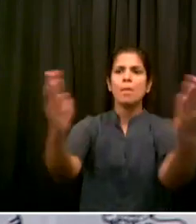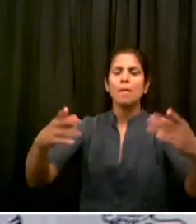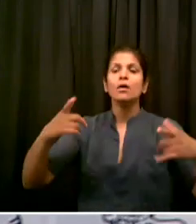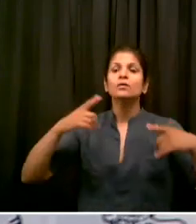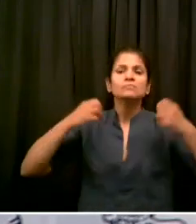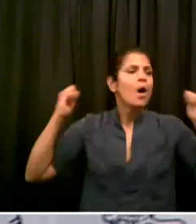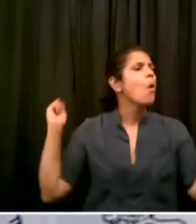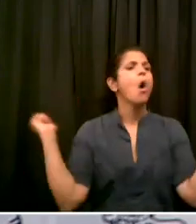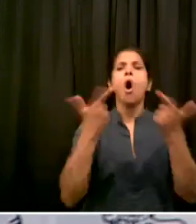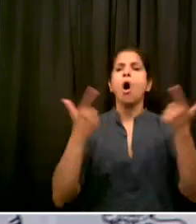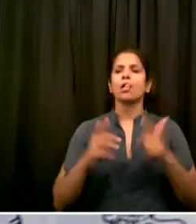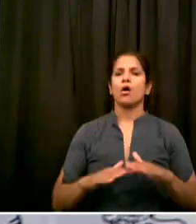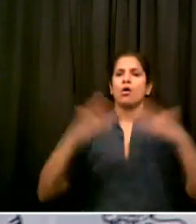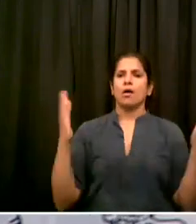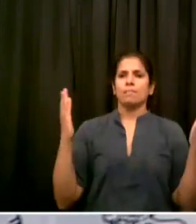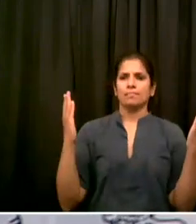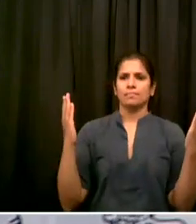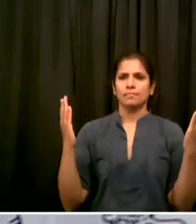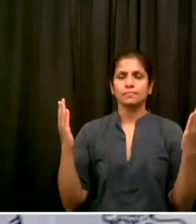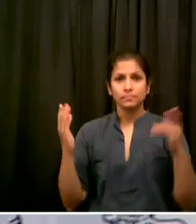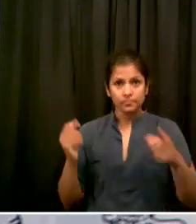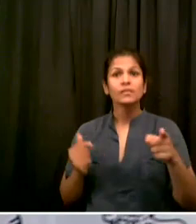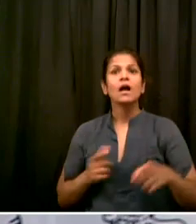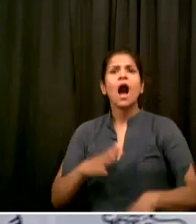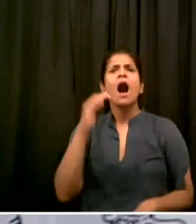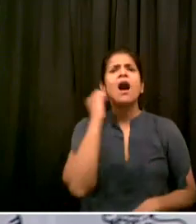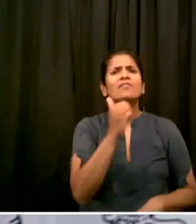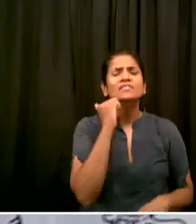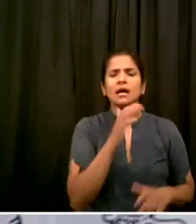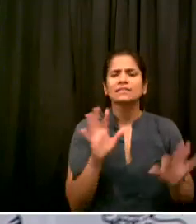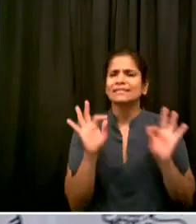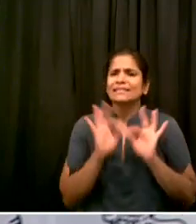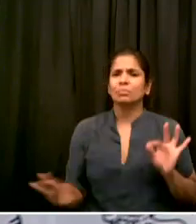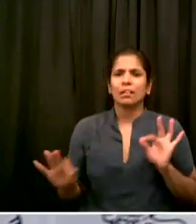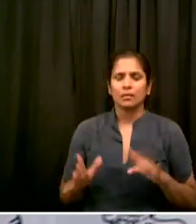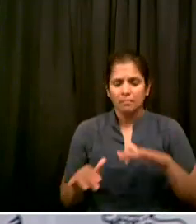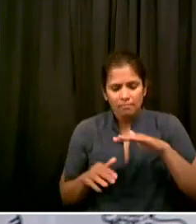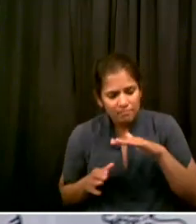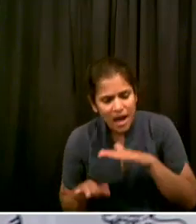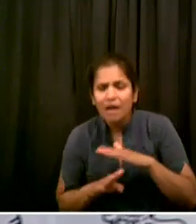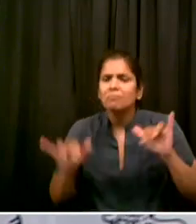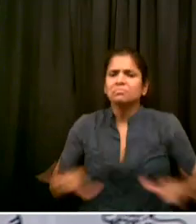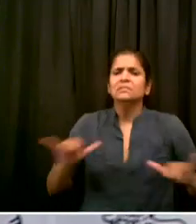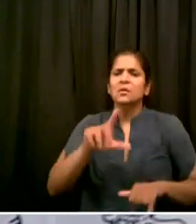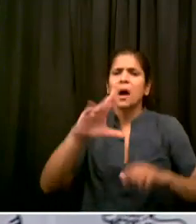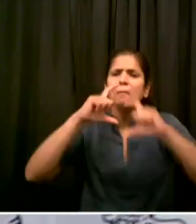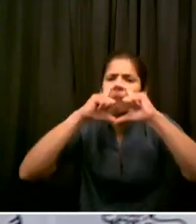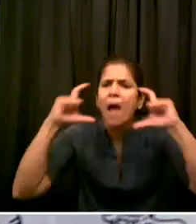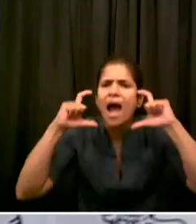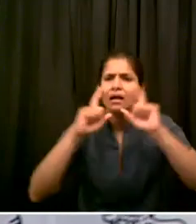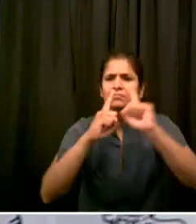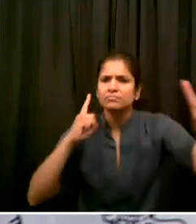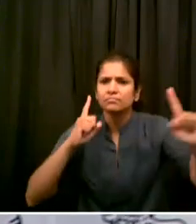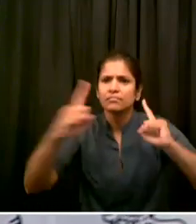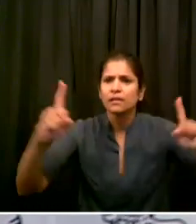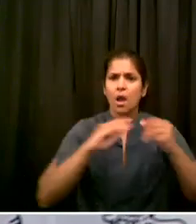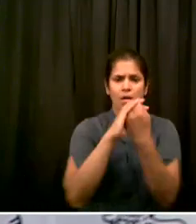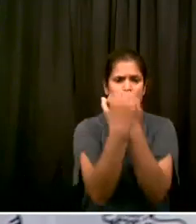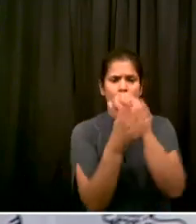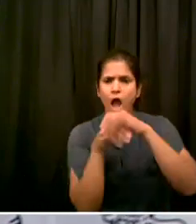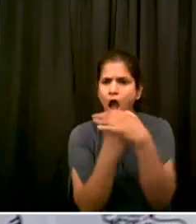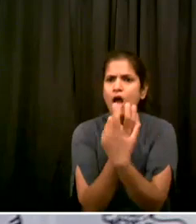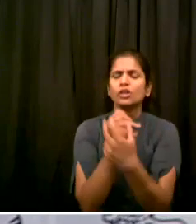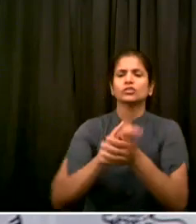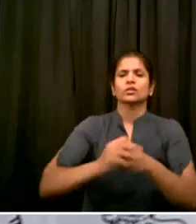The basics go a long, long way. Help us make sure that folks who travel in know about